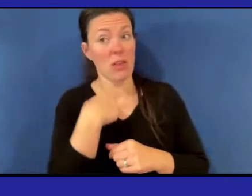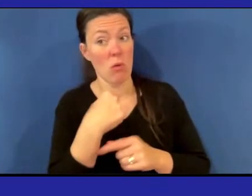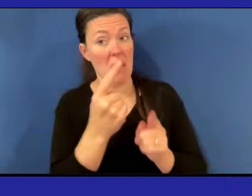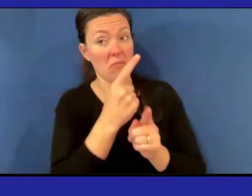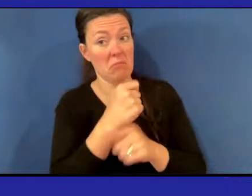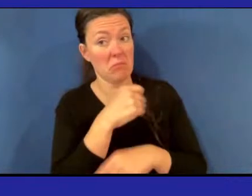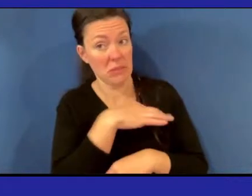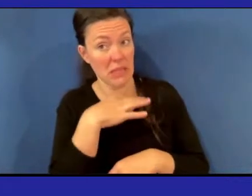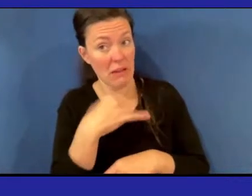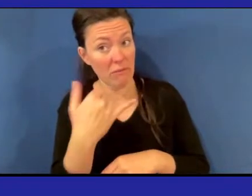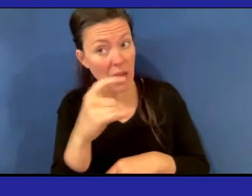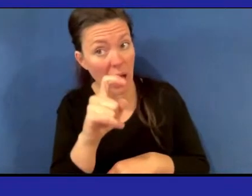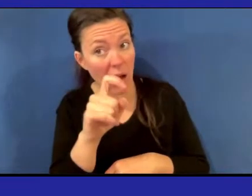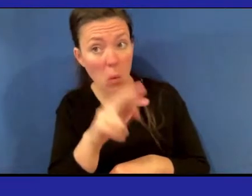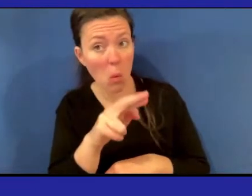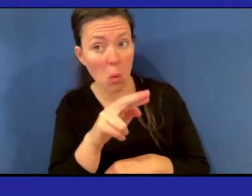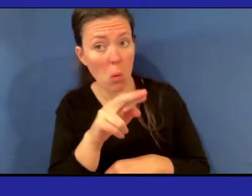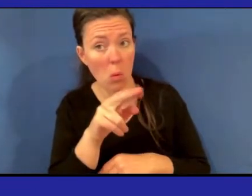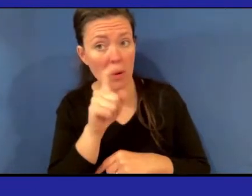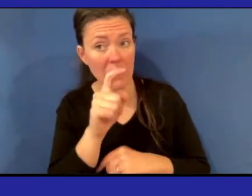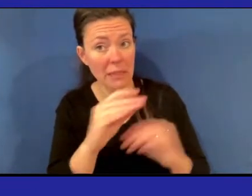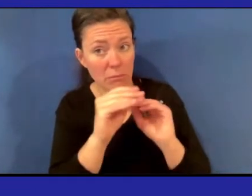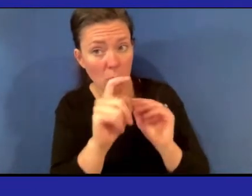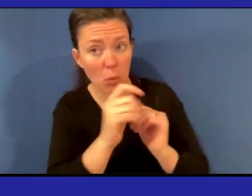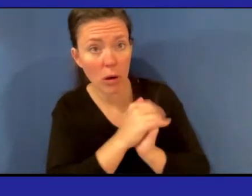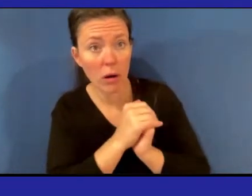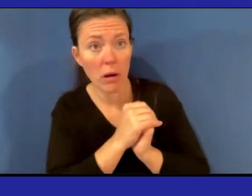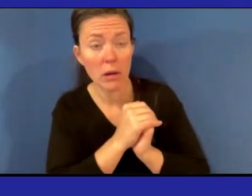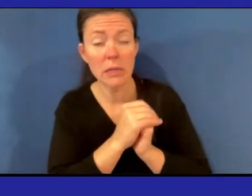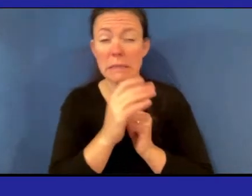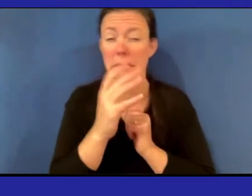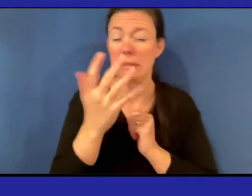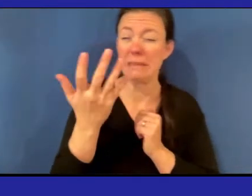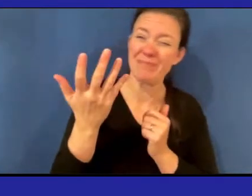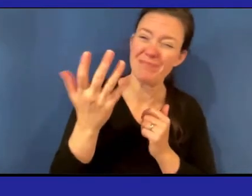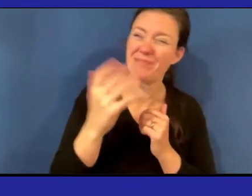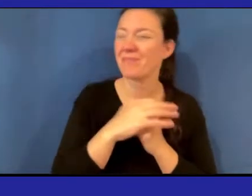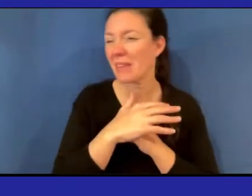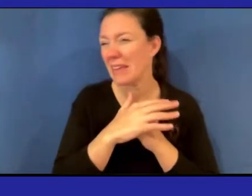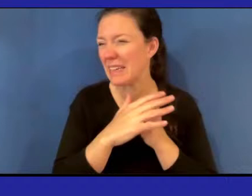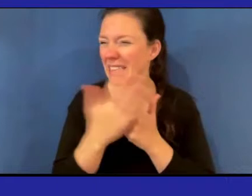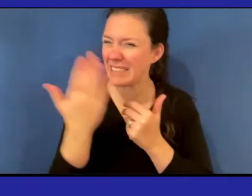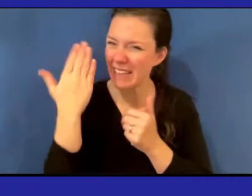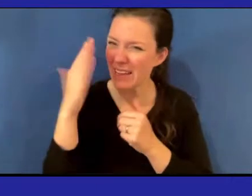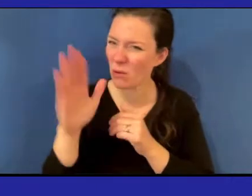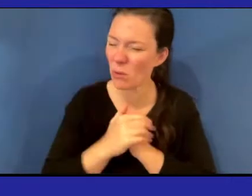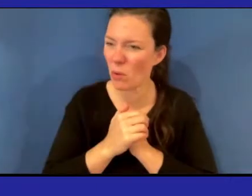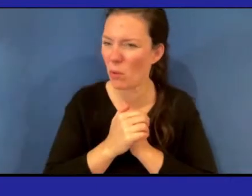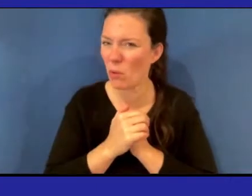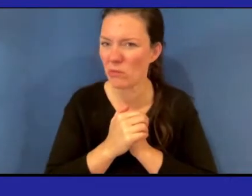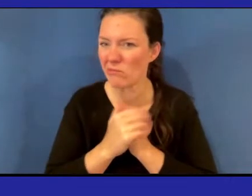still? I think we're still a little bit, I don't know, you bet, do Under? you know? We're,